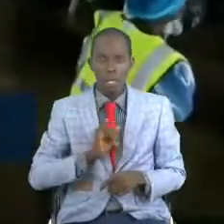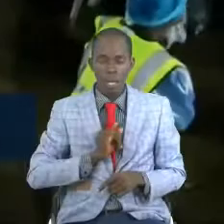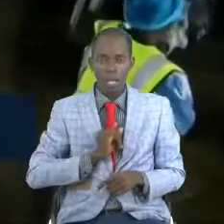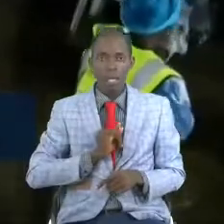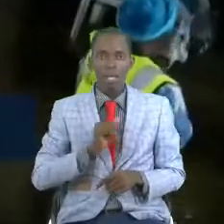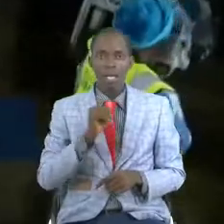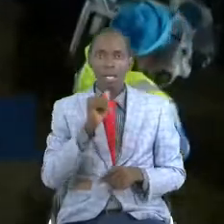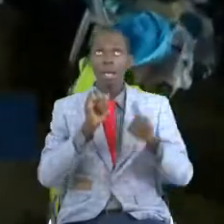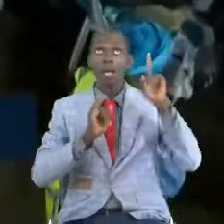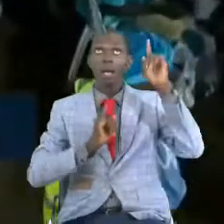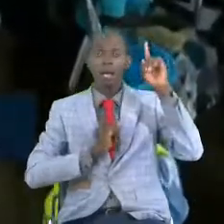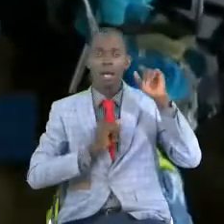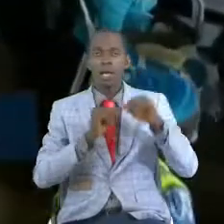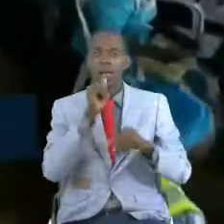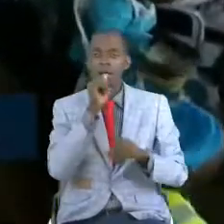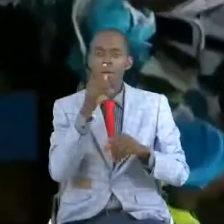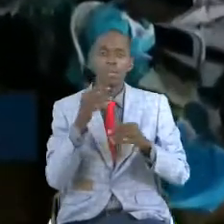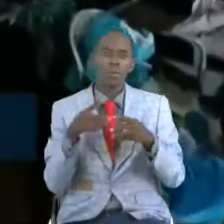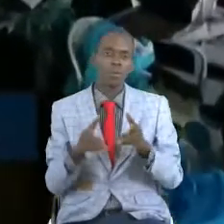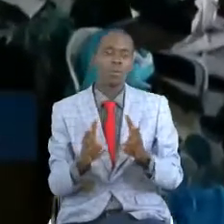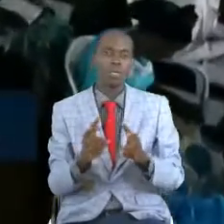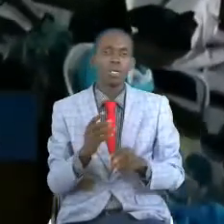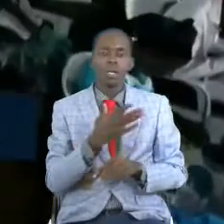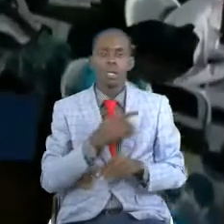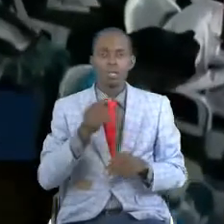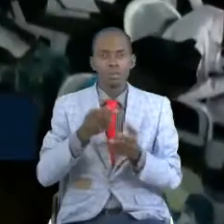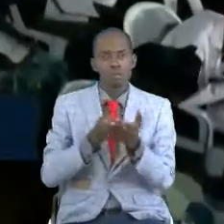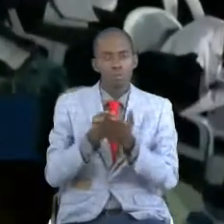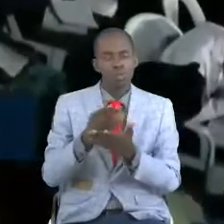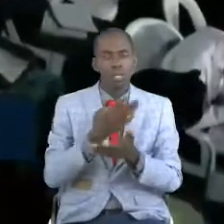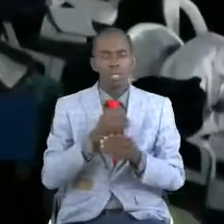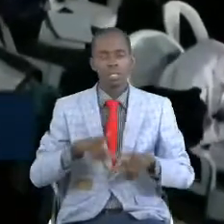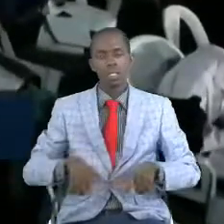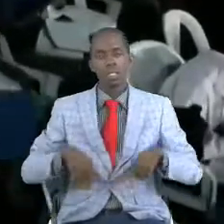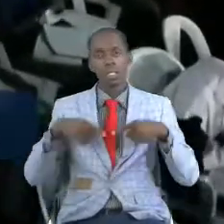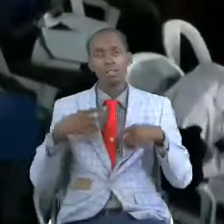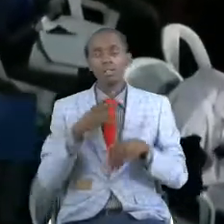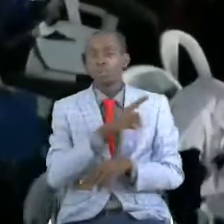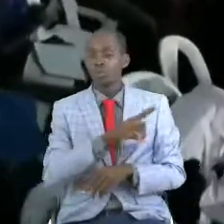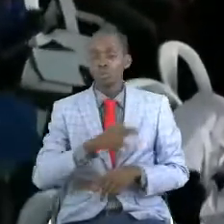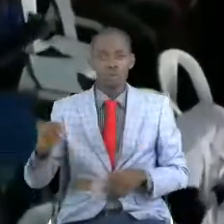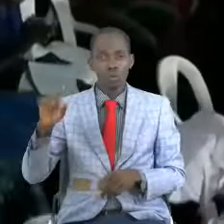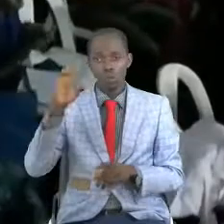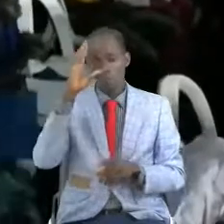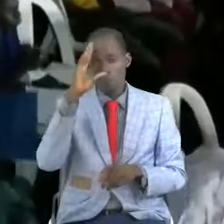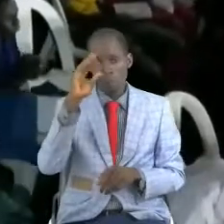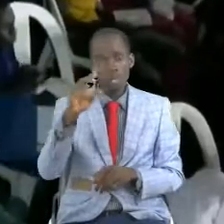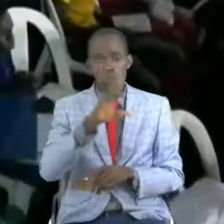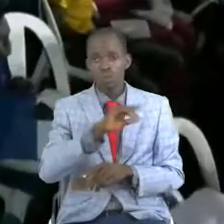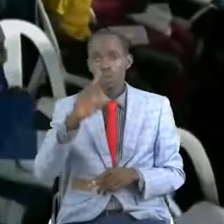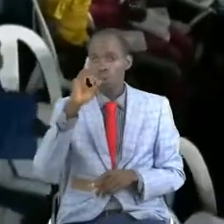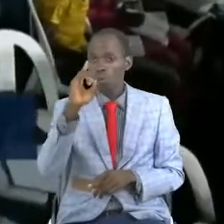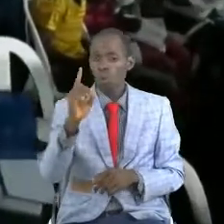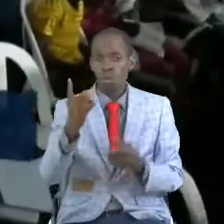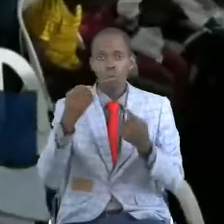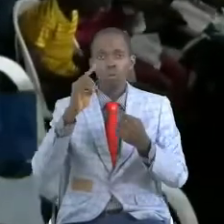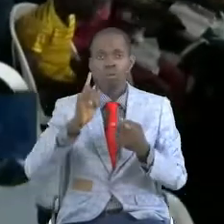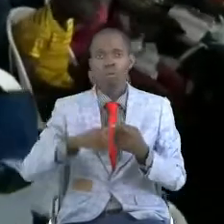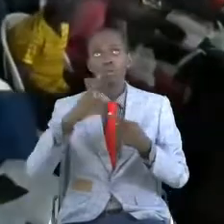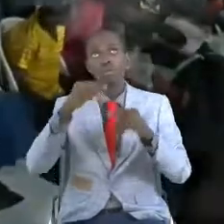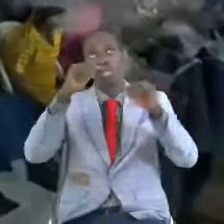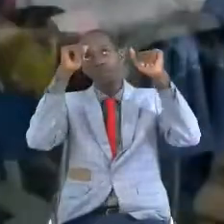way and the truth and the life. No man cometh unto the Father